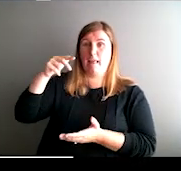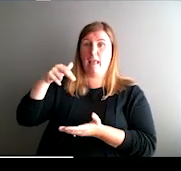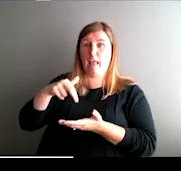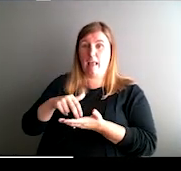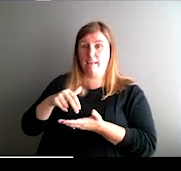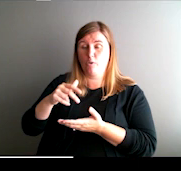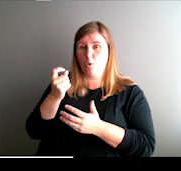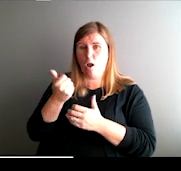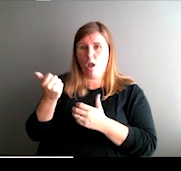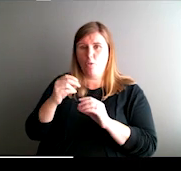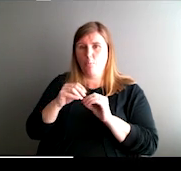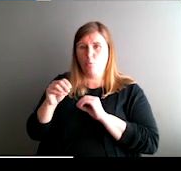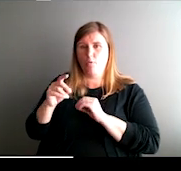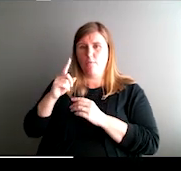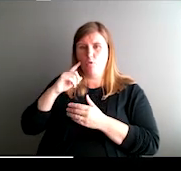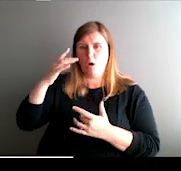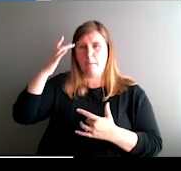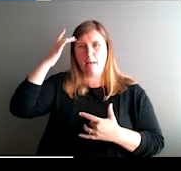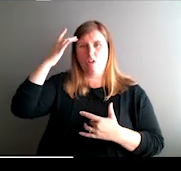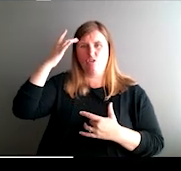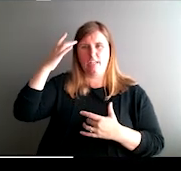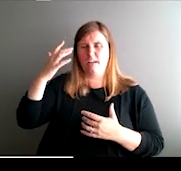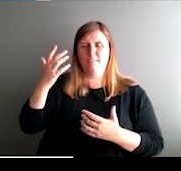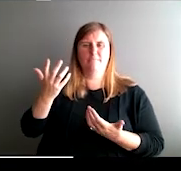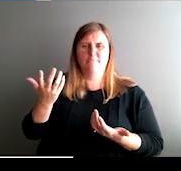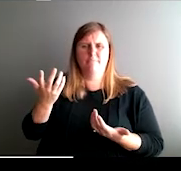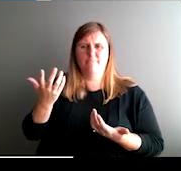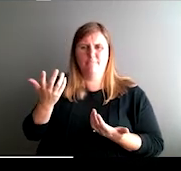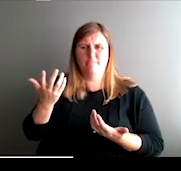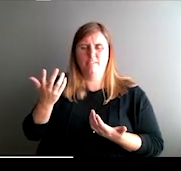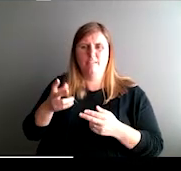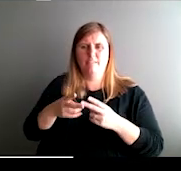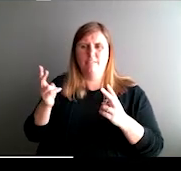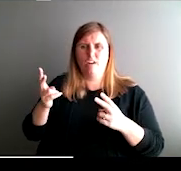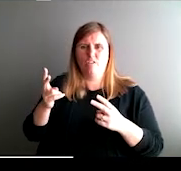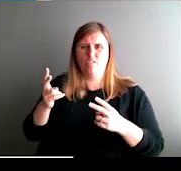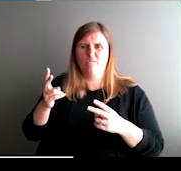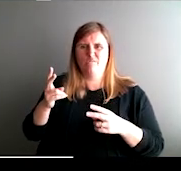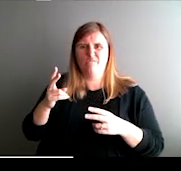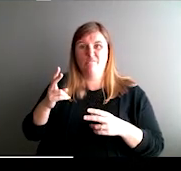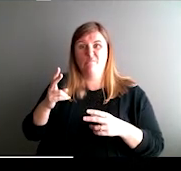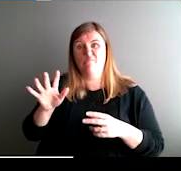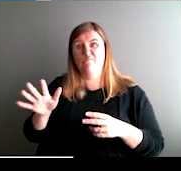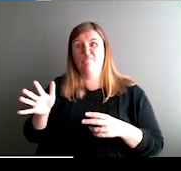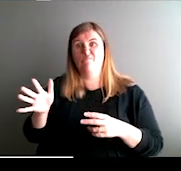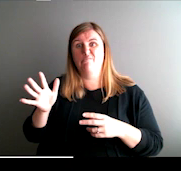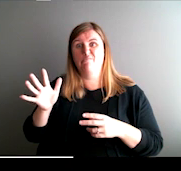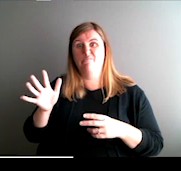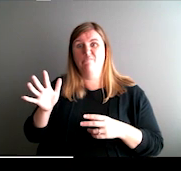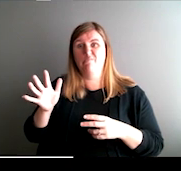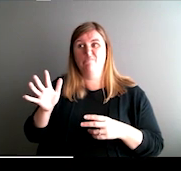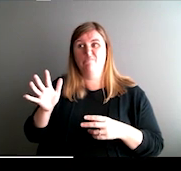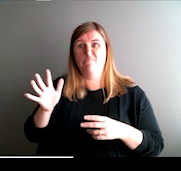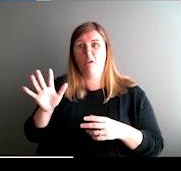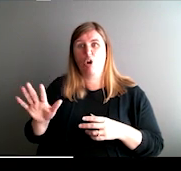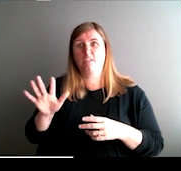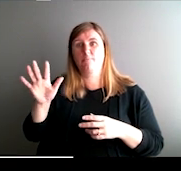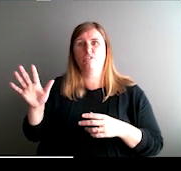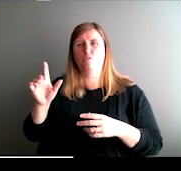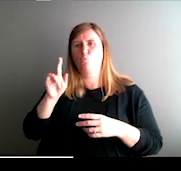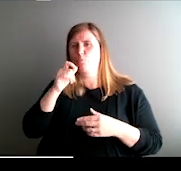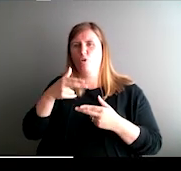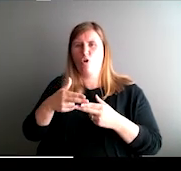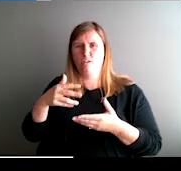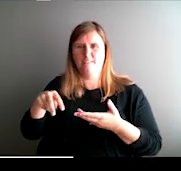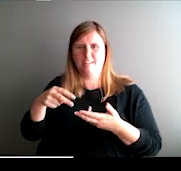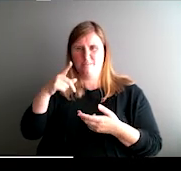other move that a ballerina does, it'll be a very crude approximation. You wouldn't call it dancing. And that's